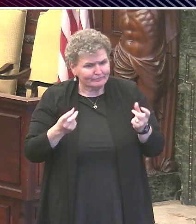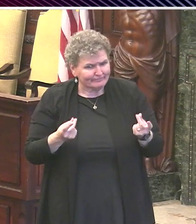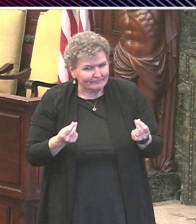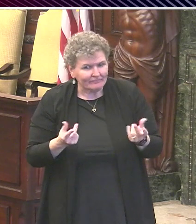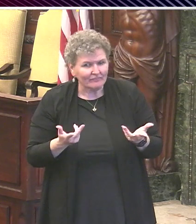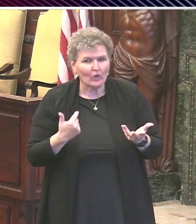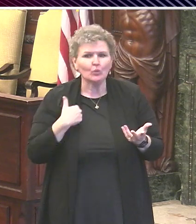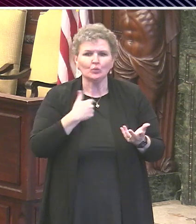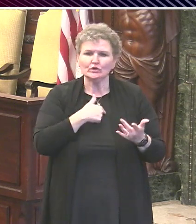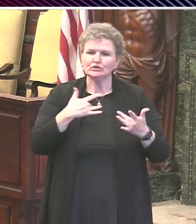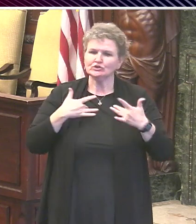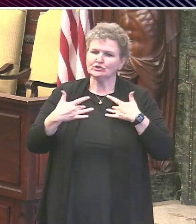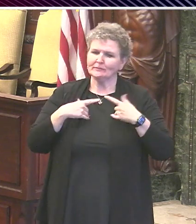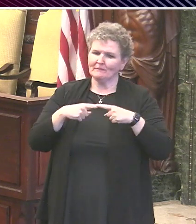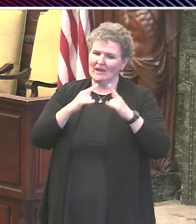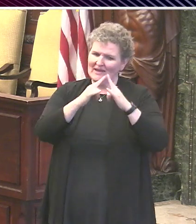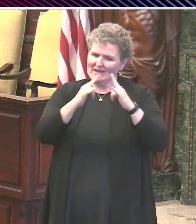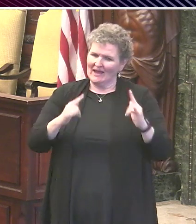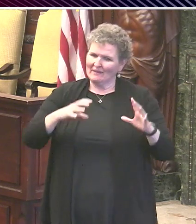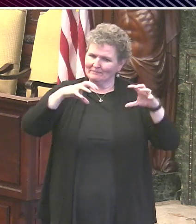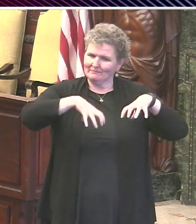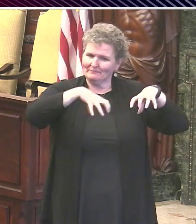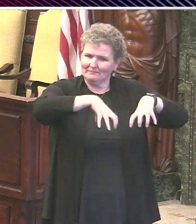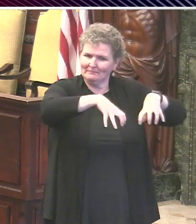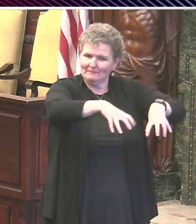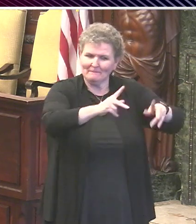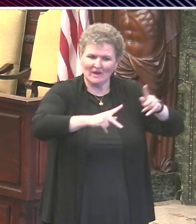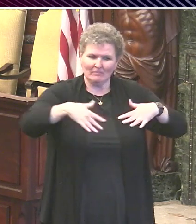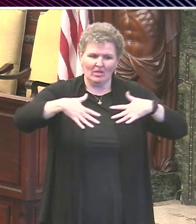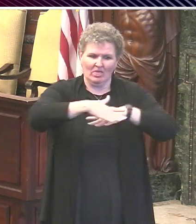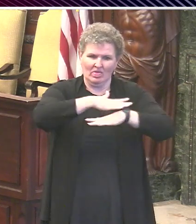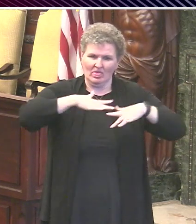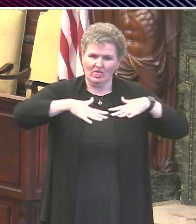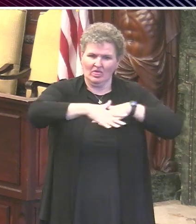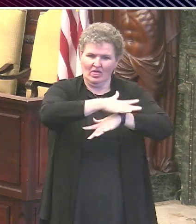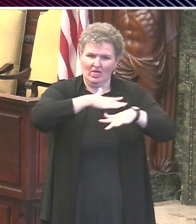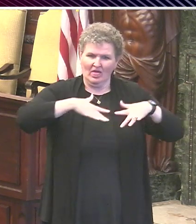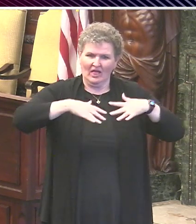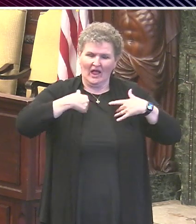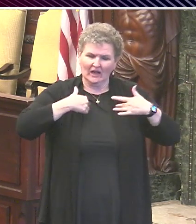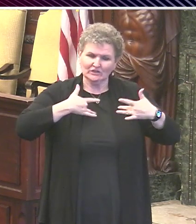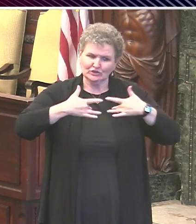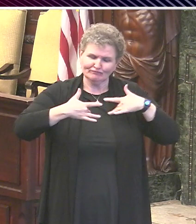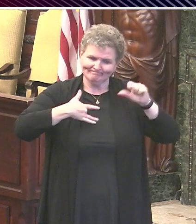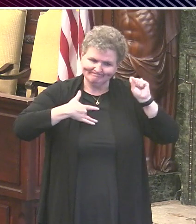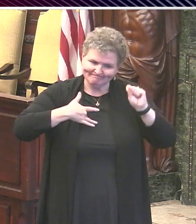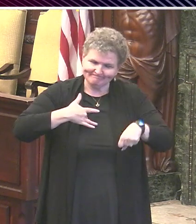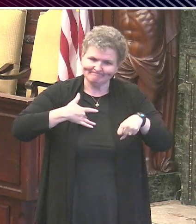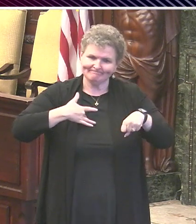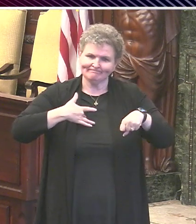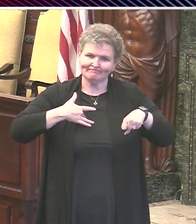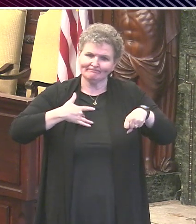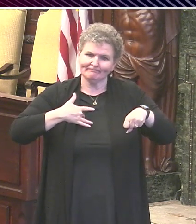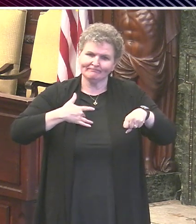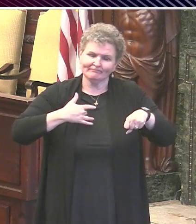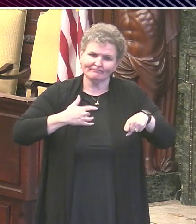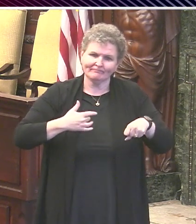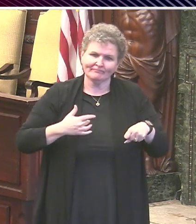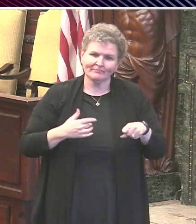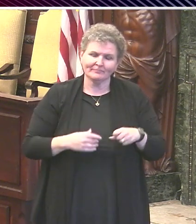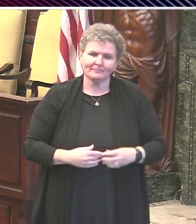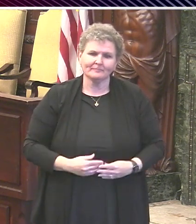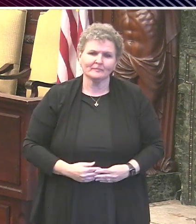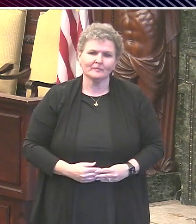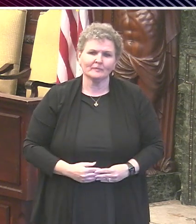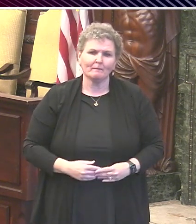about the encampments in general. If there's a cluster of people together, I don't know. There's other settings where we don't have that